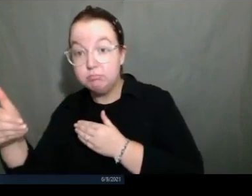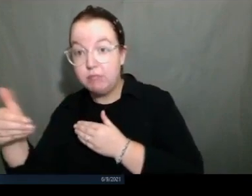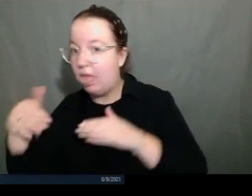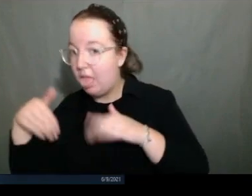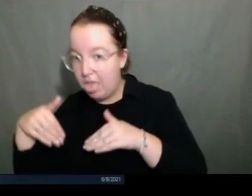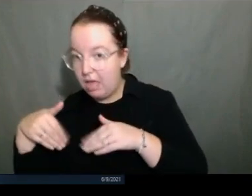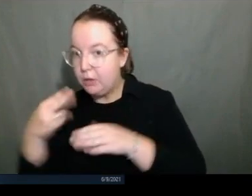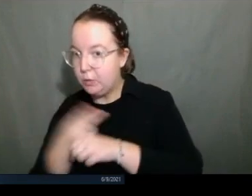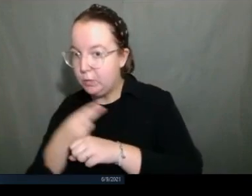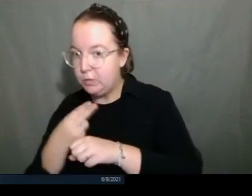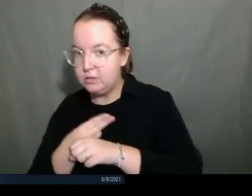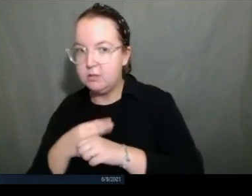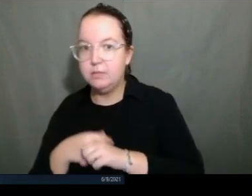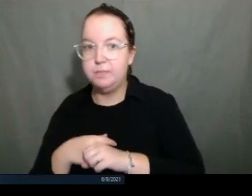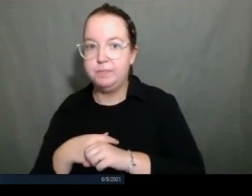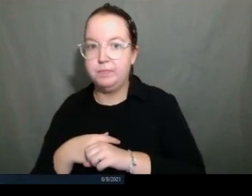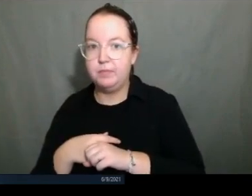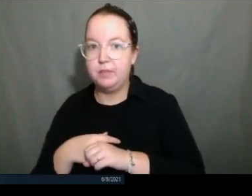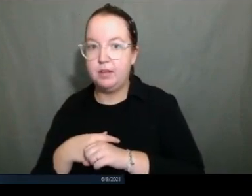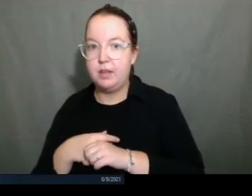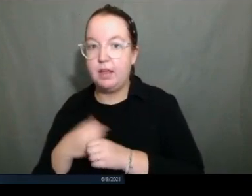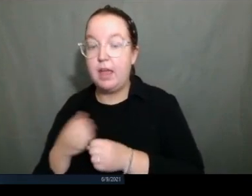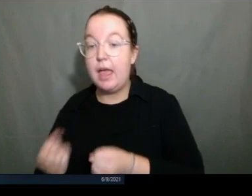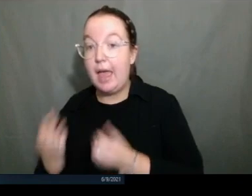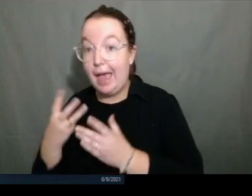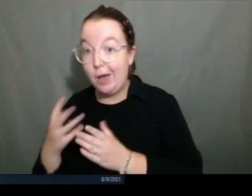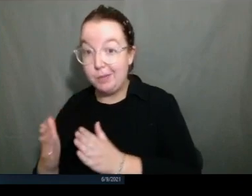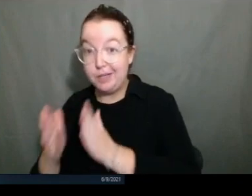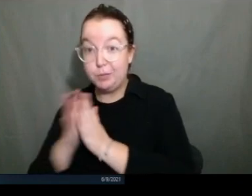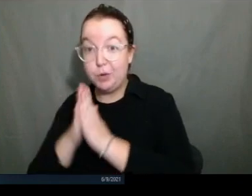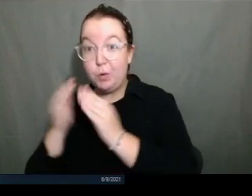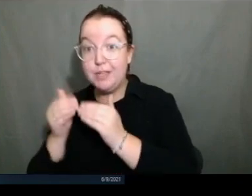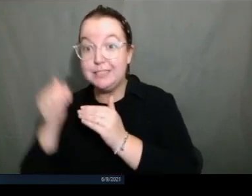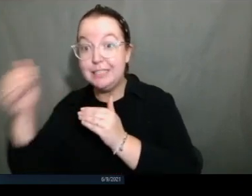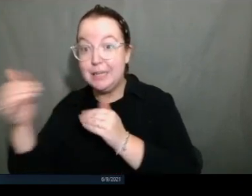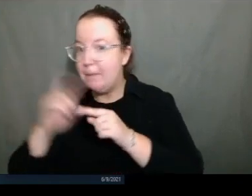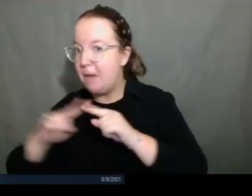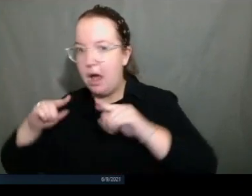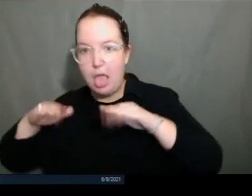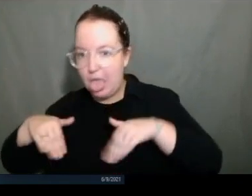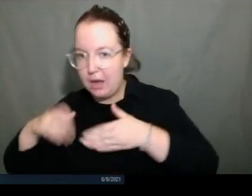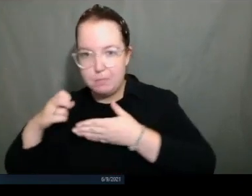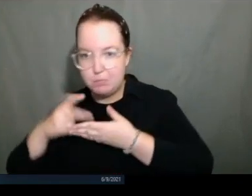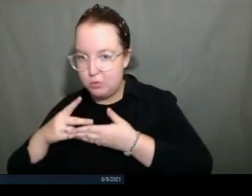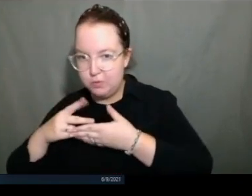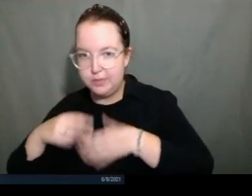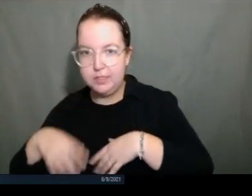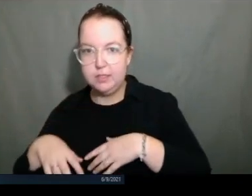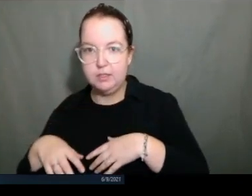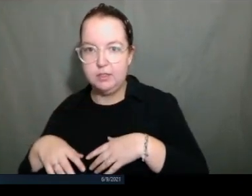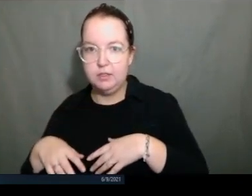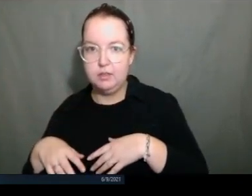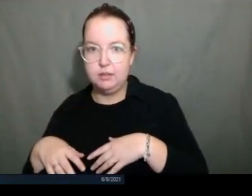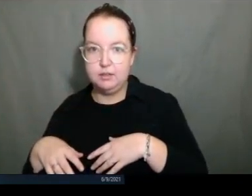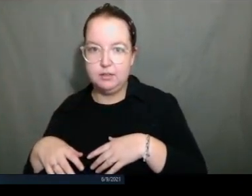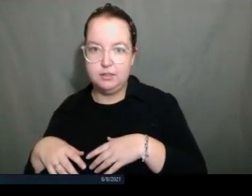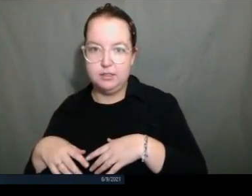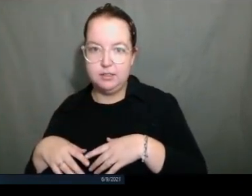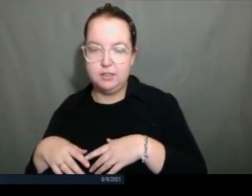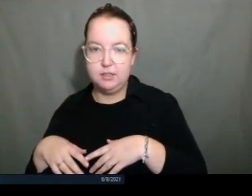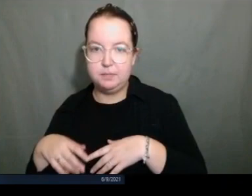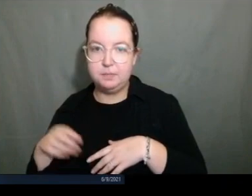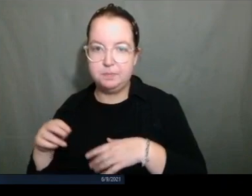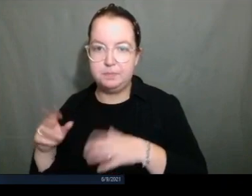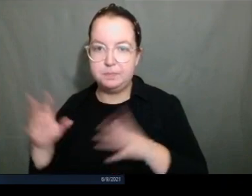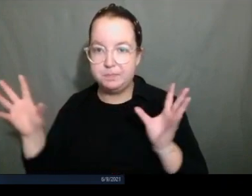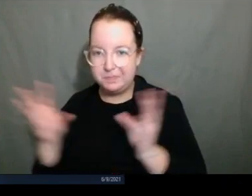taken yet, how many hours you have requested in the future that haven't been approved or denied yet, and then the three of those together